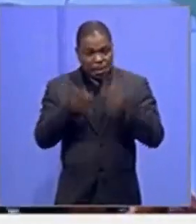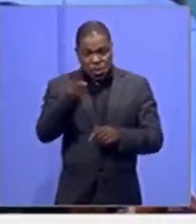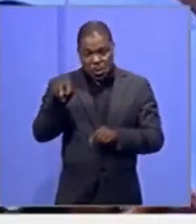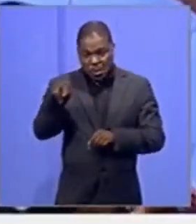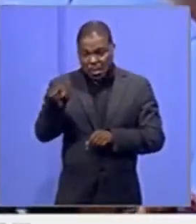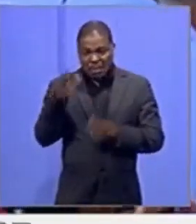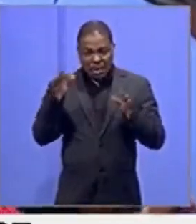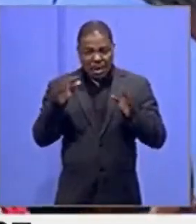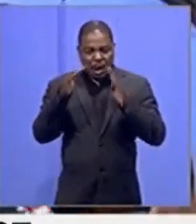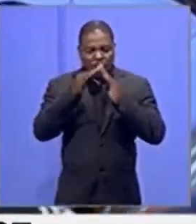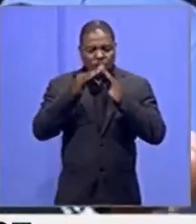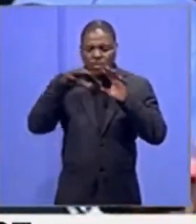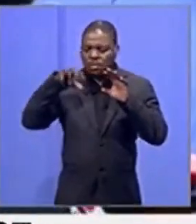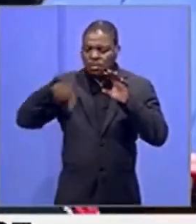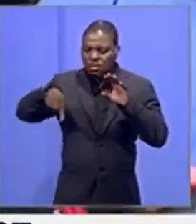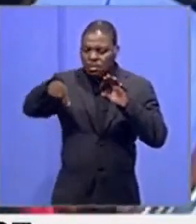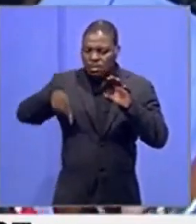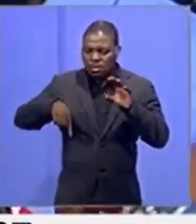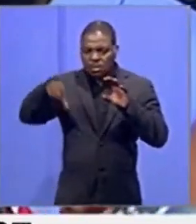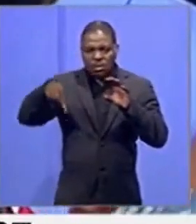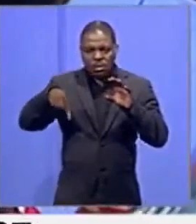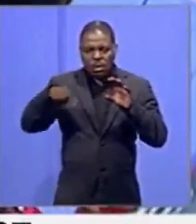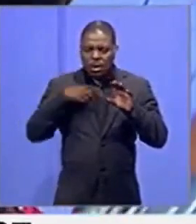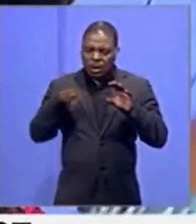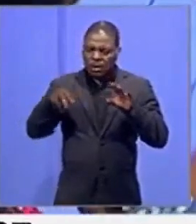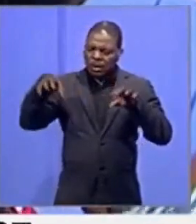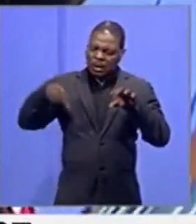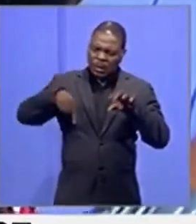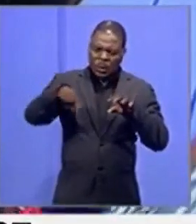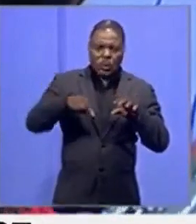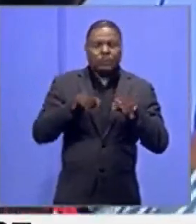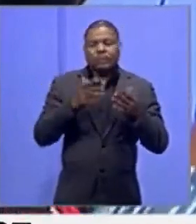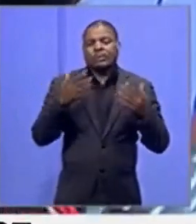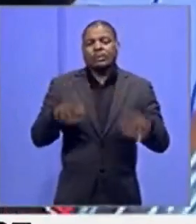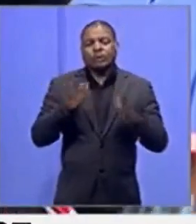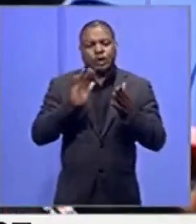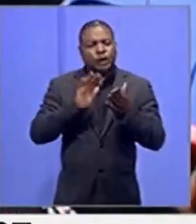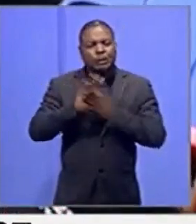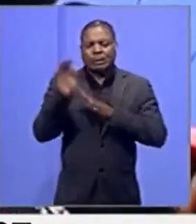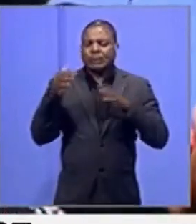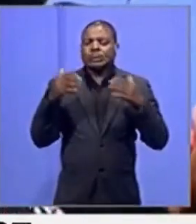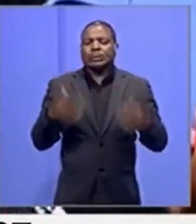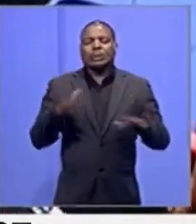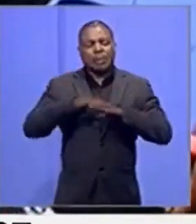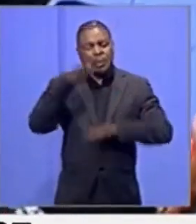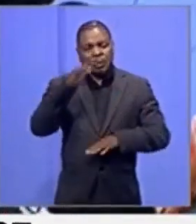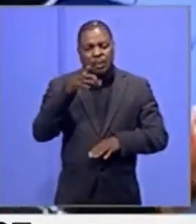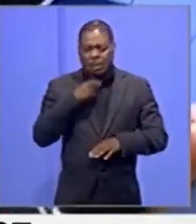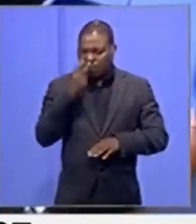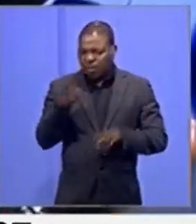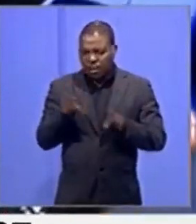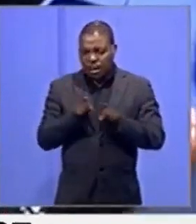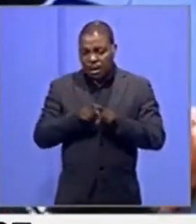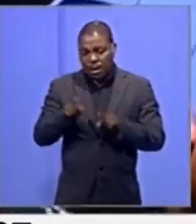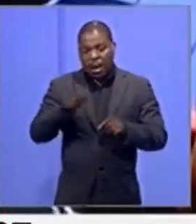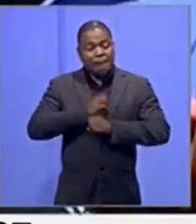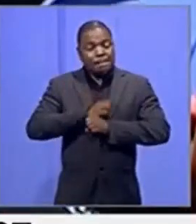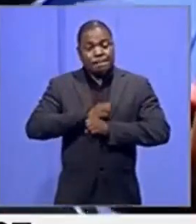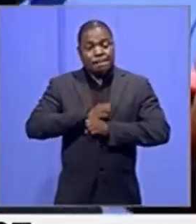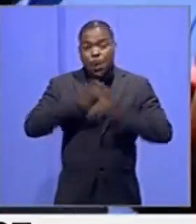these two houses. The damage seems to be significant. It does look like the explosion was quite a